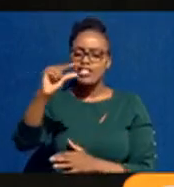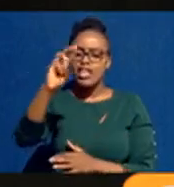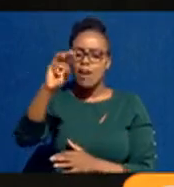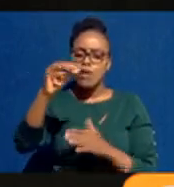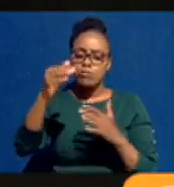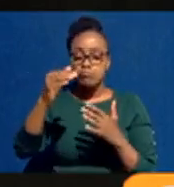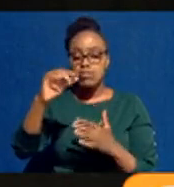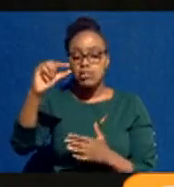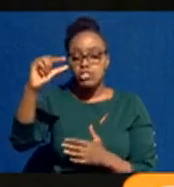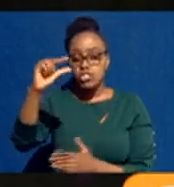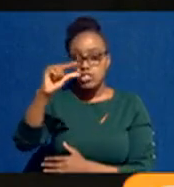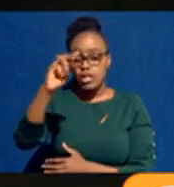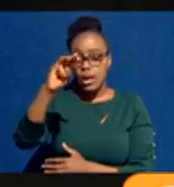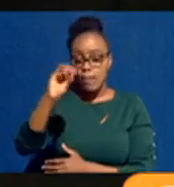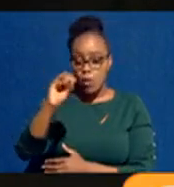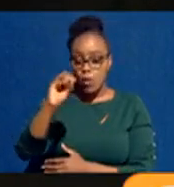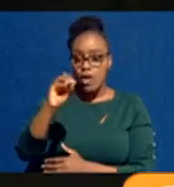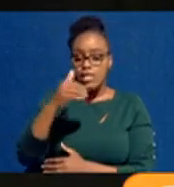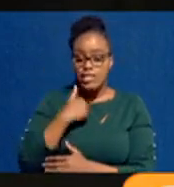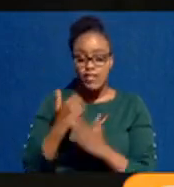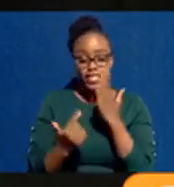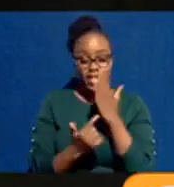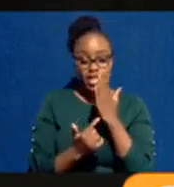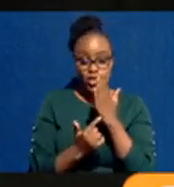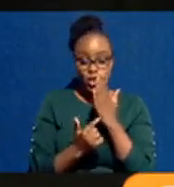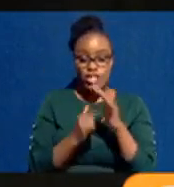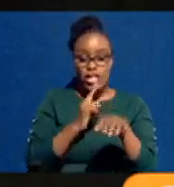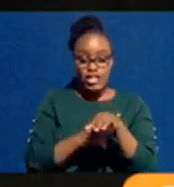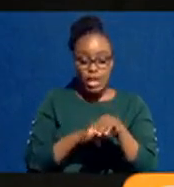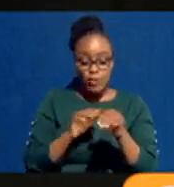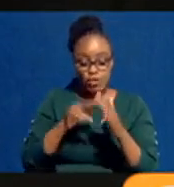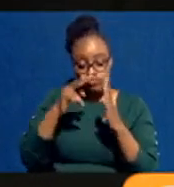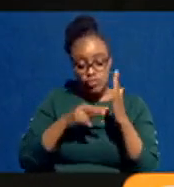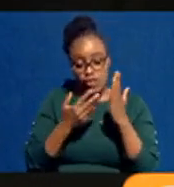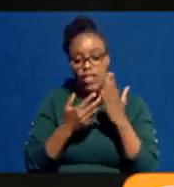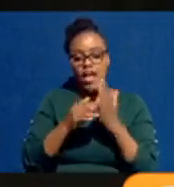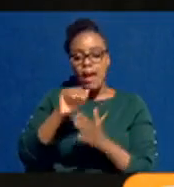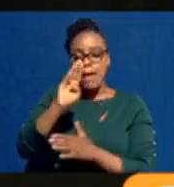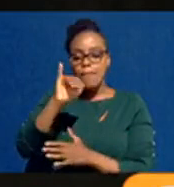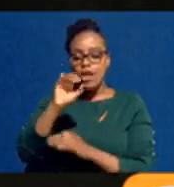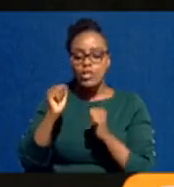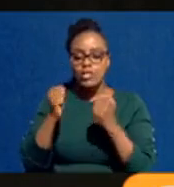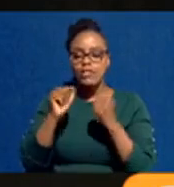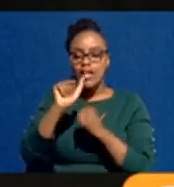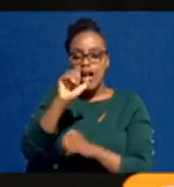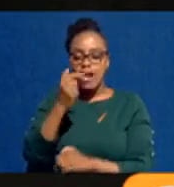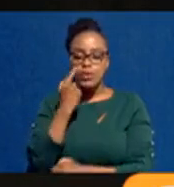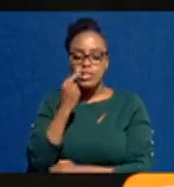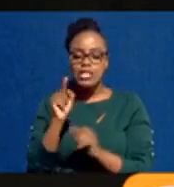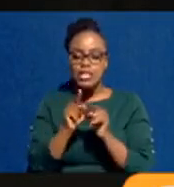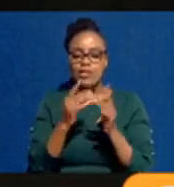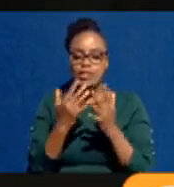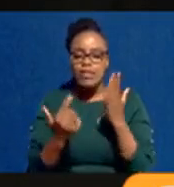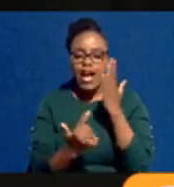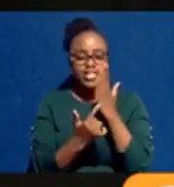or genetic modification is a technology. When we did the law, the Biosafety Act, we perceived this as a product